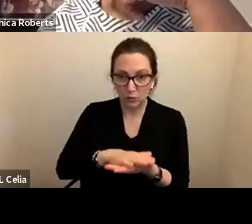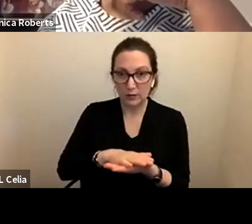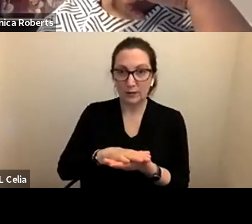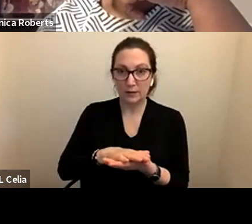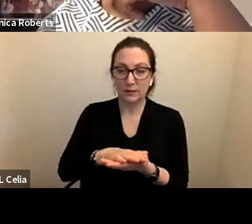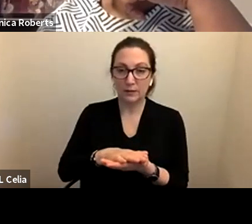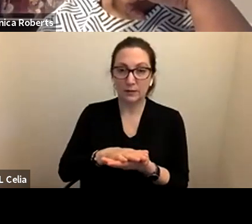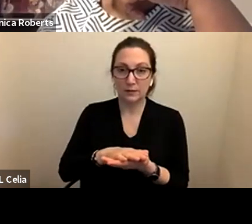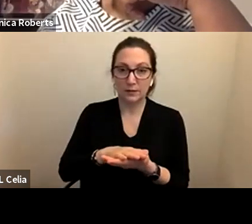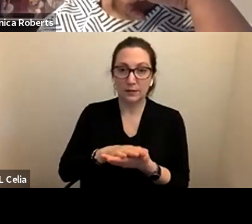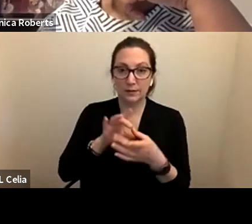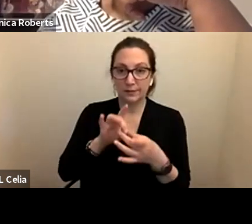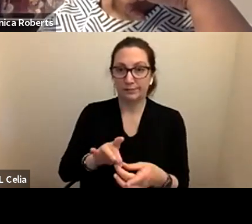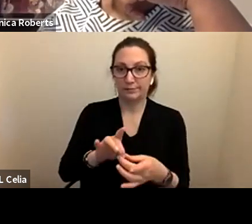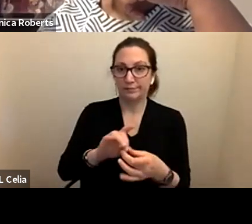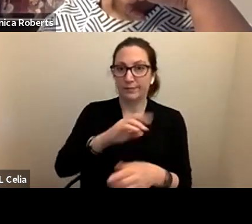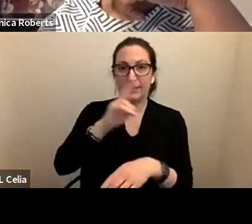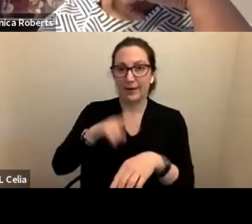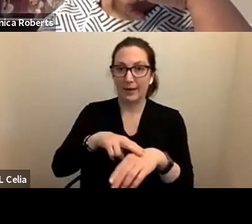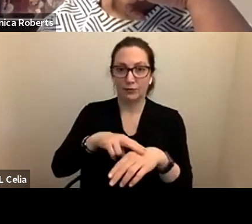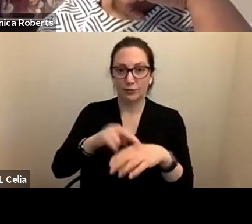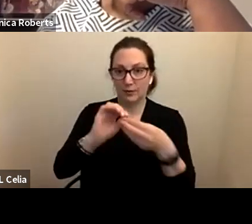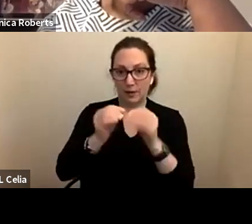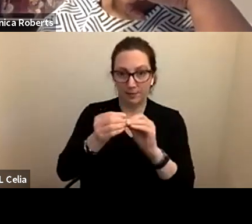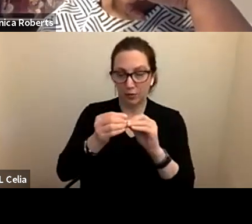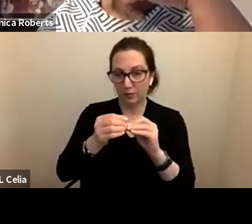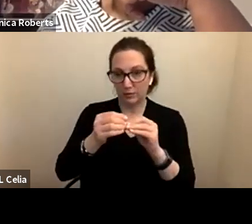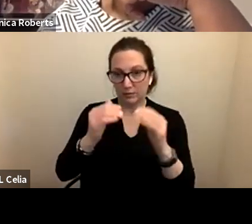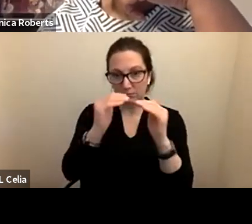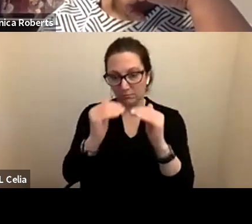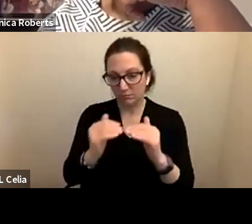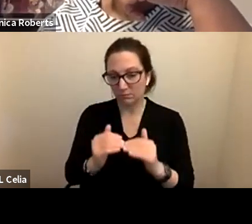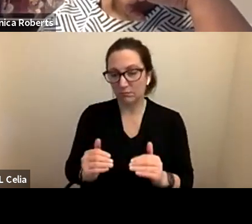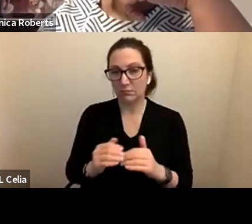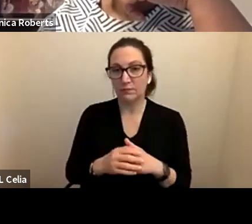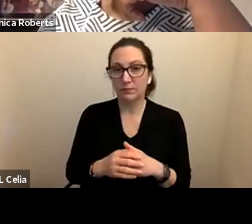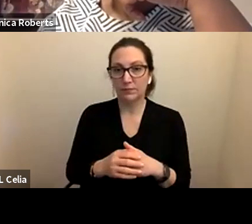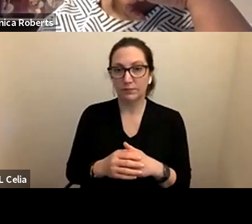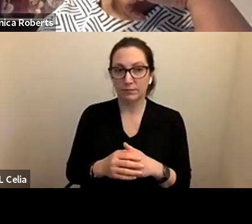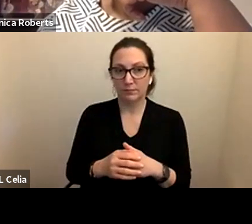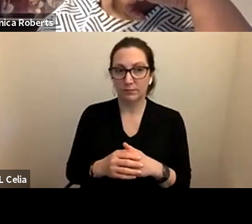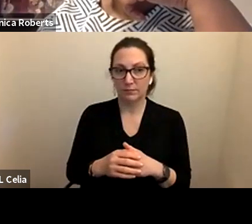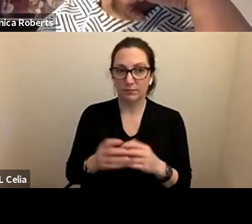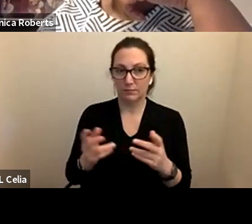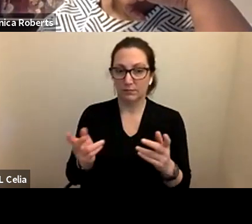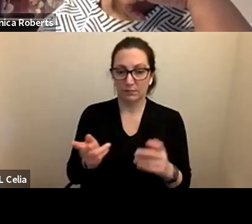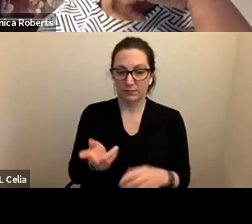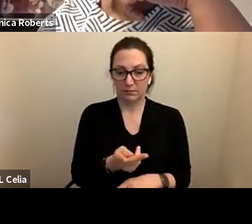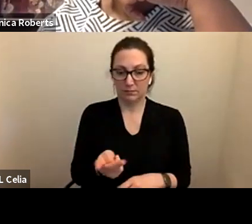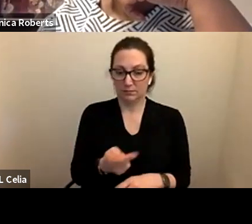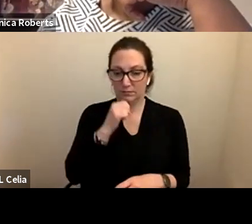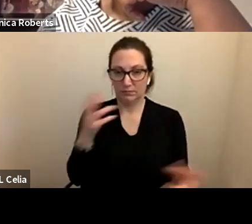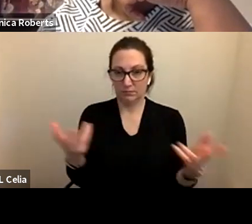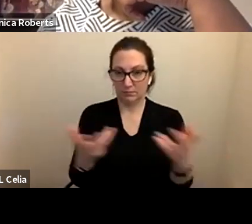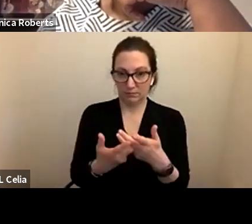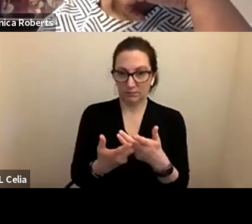different national rankings or what have you. There's a gap. And in order for